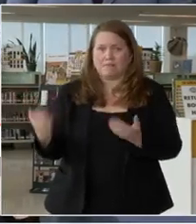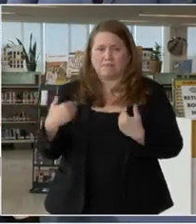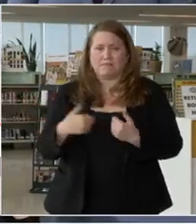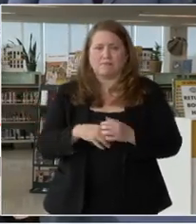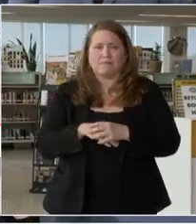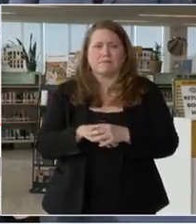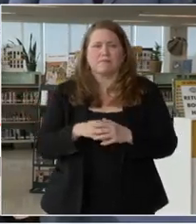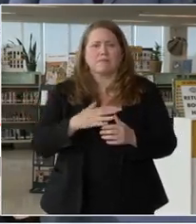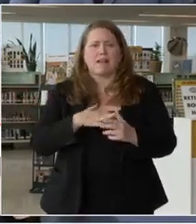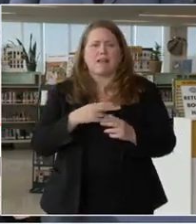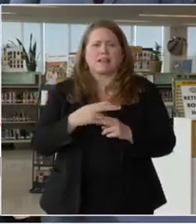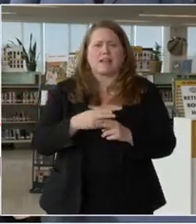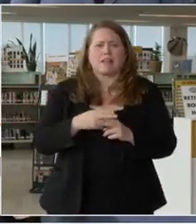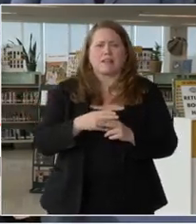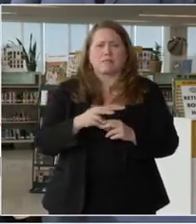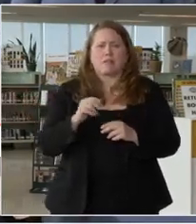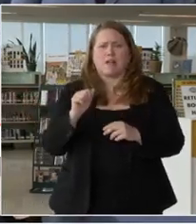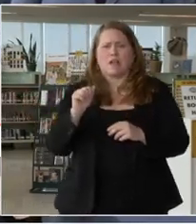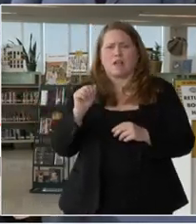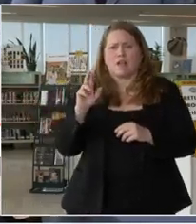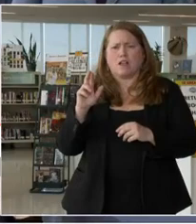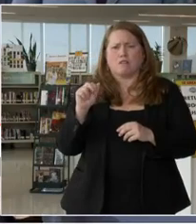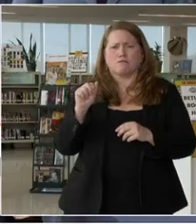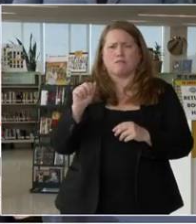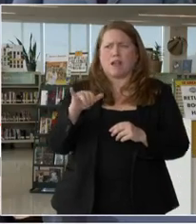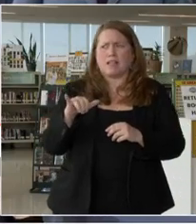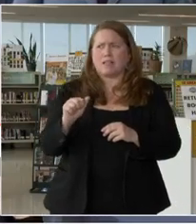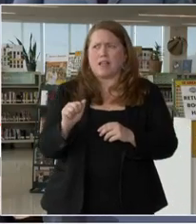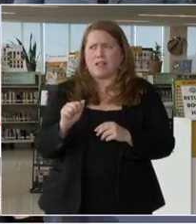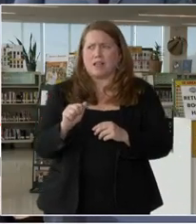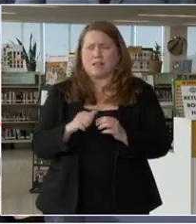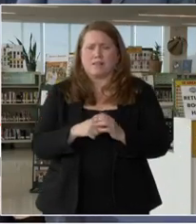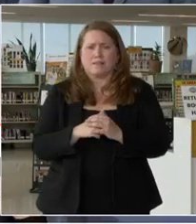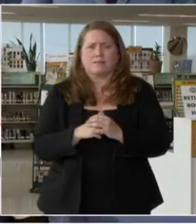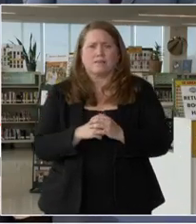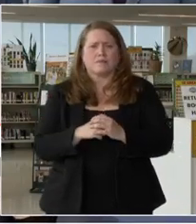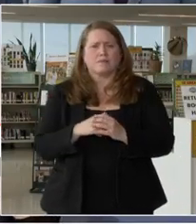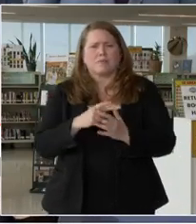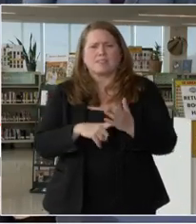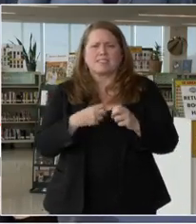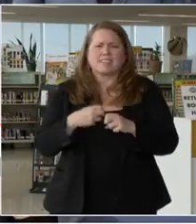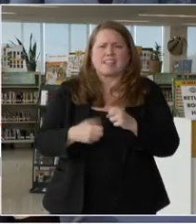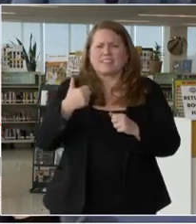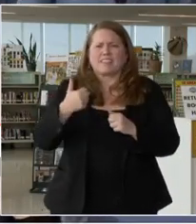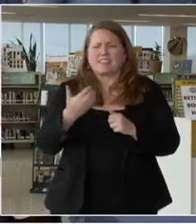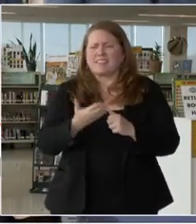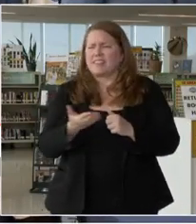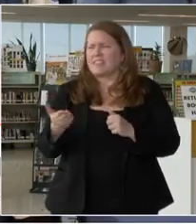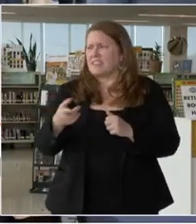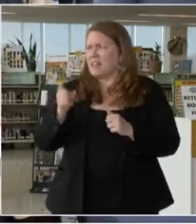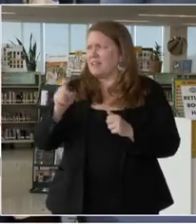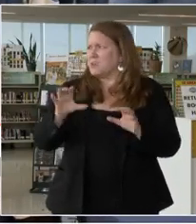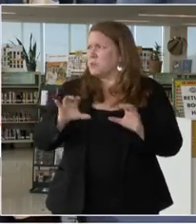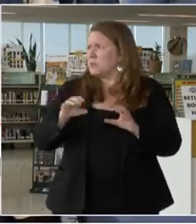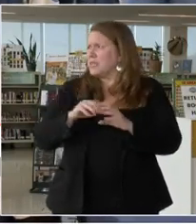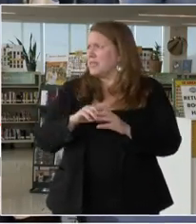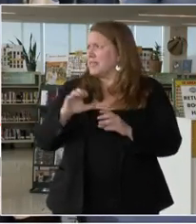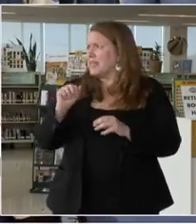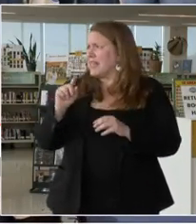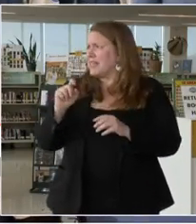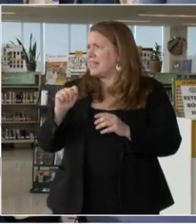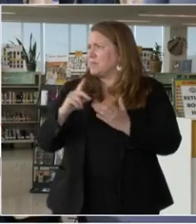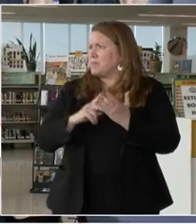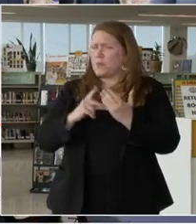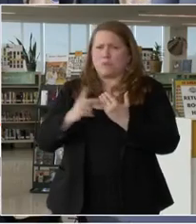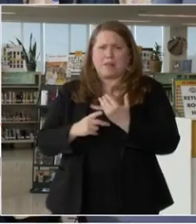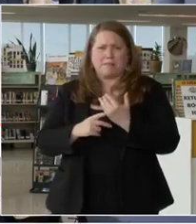Araya. My question for y'all is, like, what's the, like, toughest thing you had to do in this cadet program? The toughest thing that I had to do? Oh